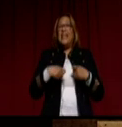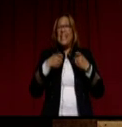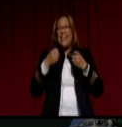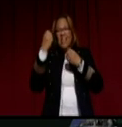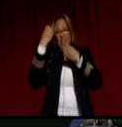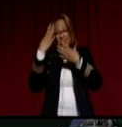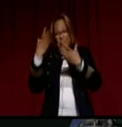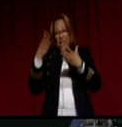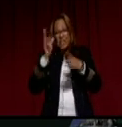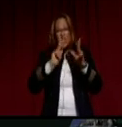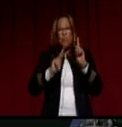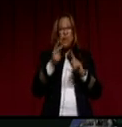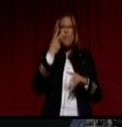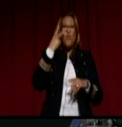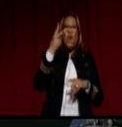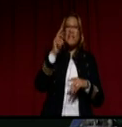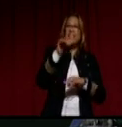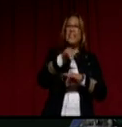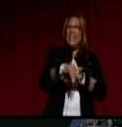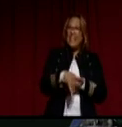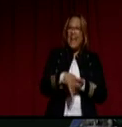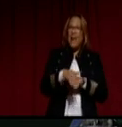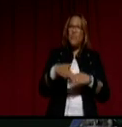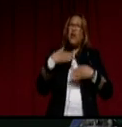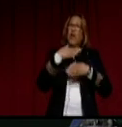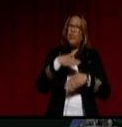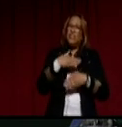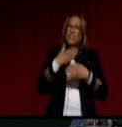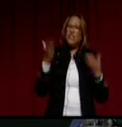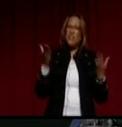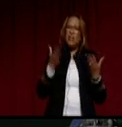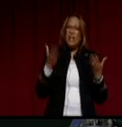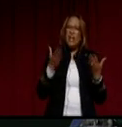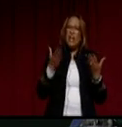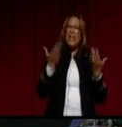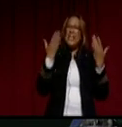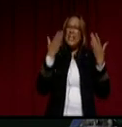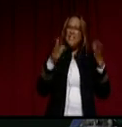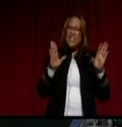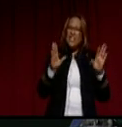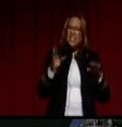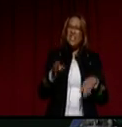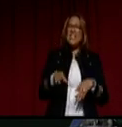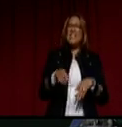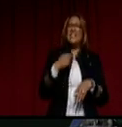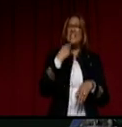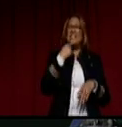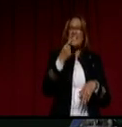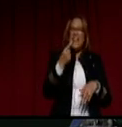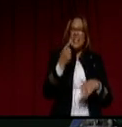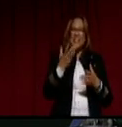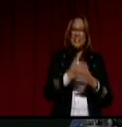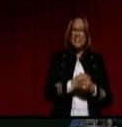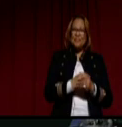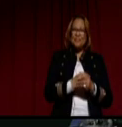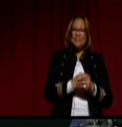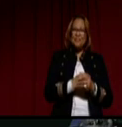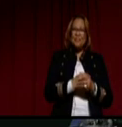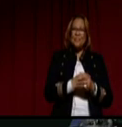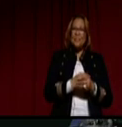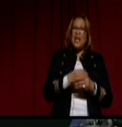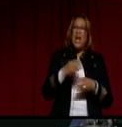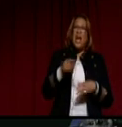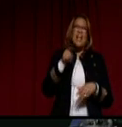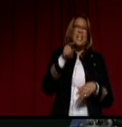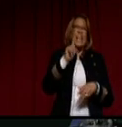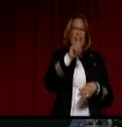watching tonight. I know everybody appreciates you being on. Any closing remarks, anything in the end that I didn't ask you that you